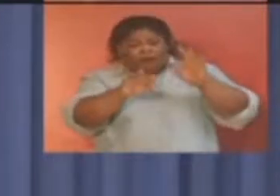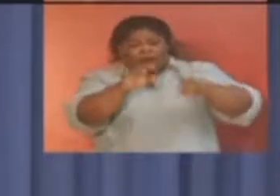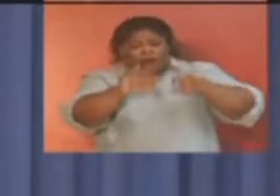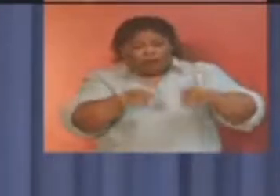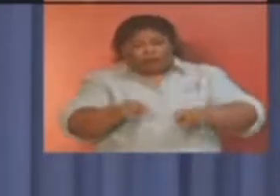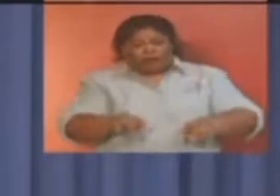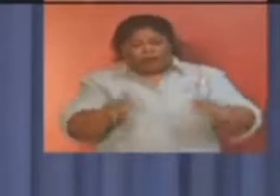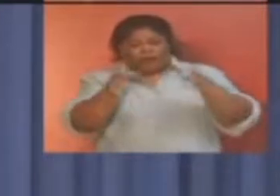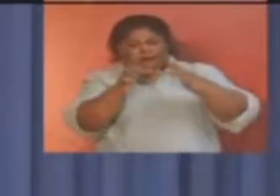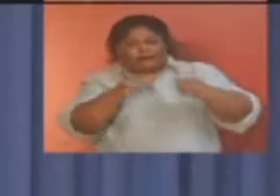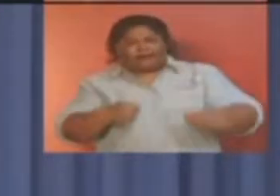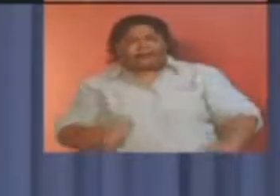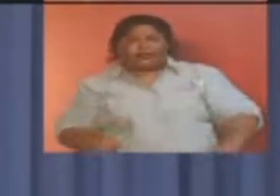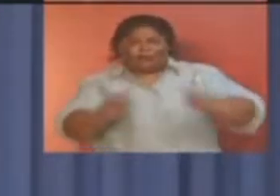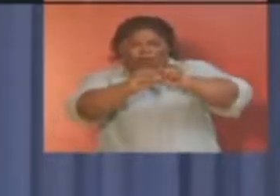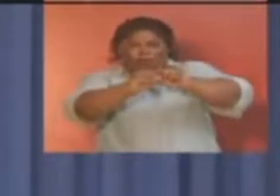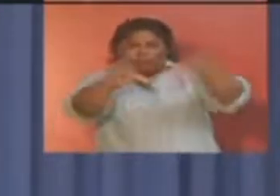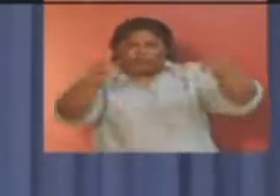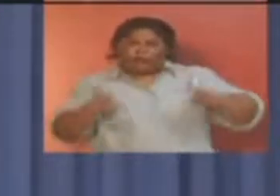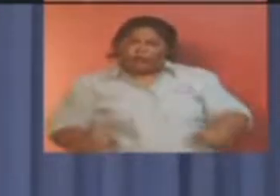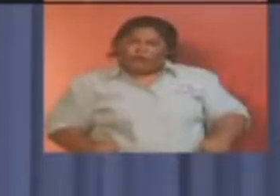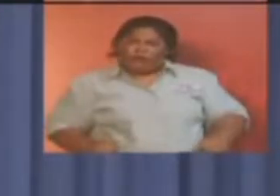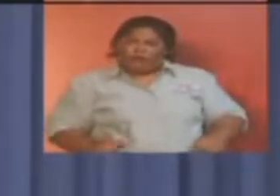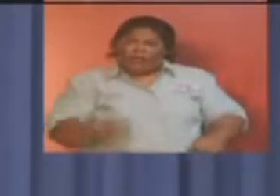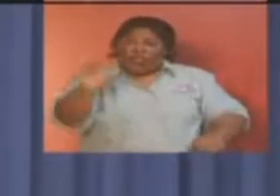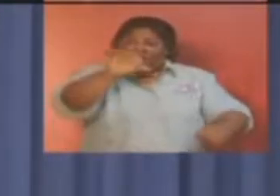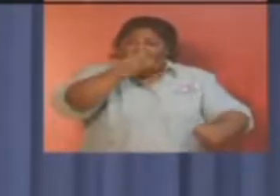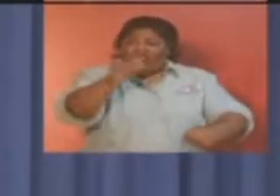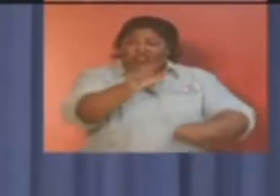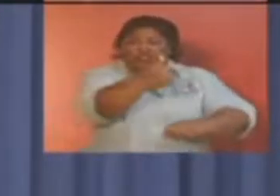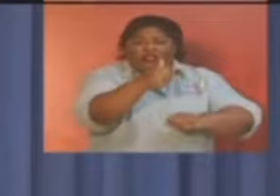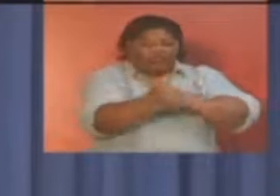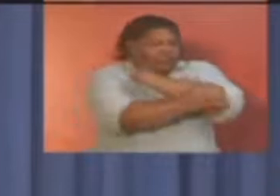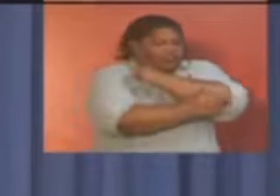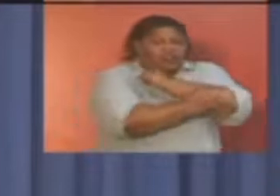COVID and see what that situation has produced.